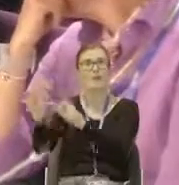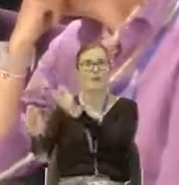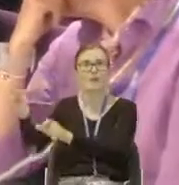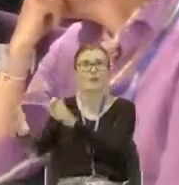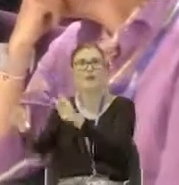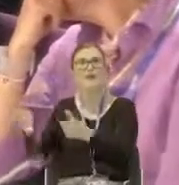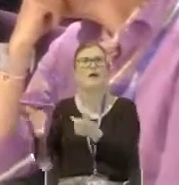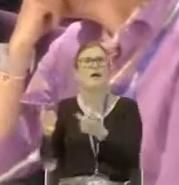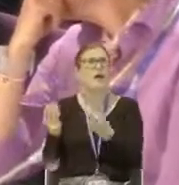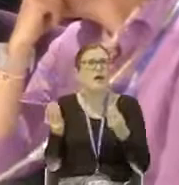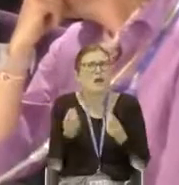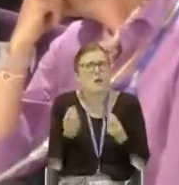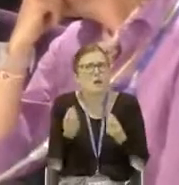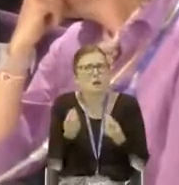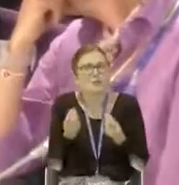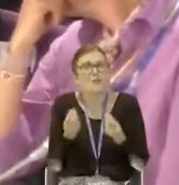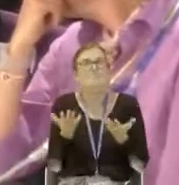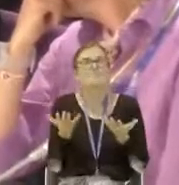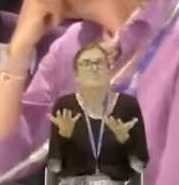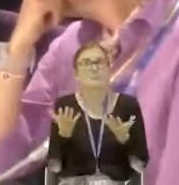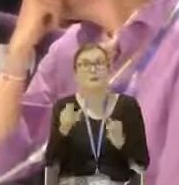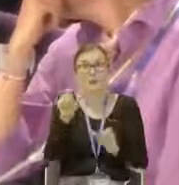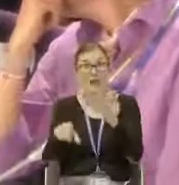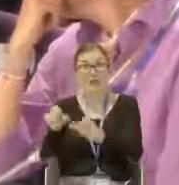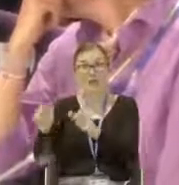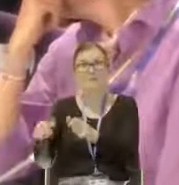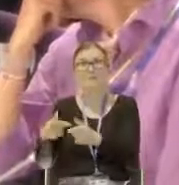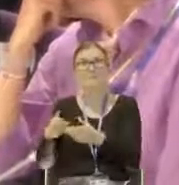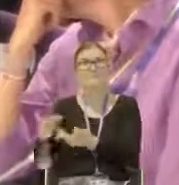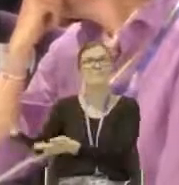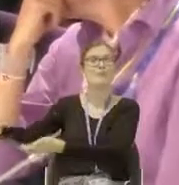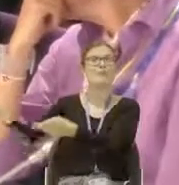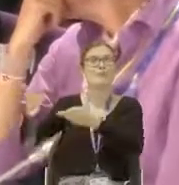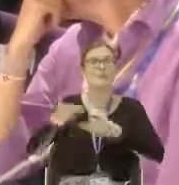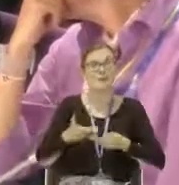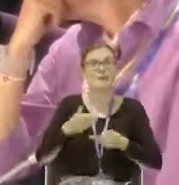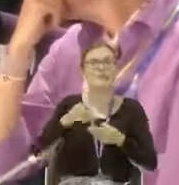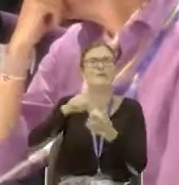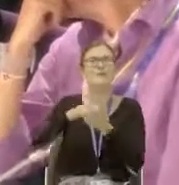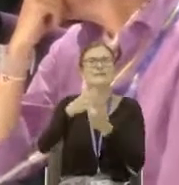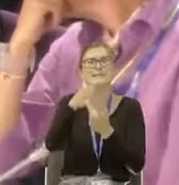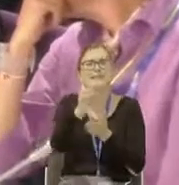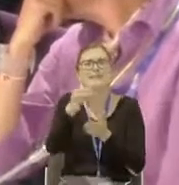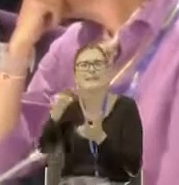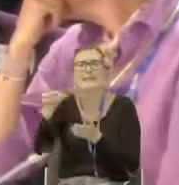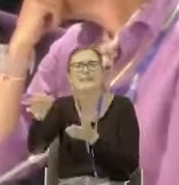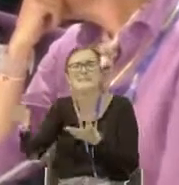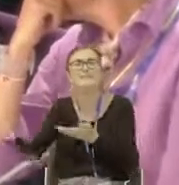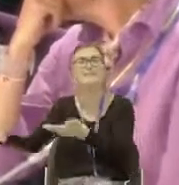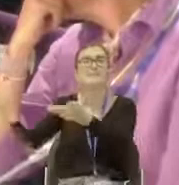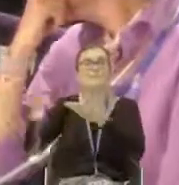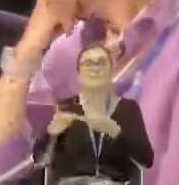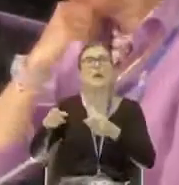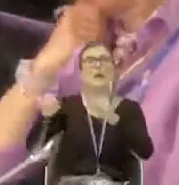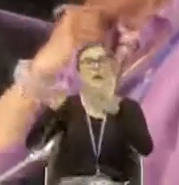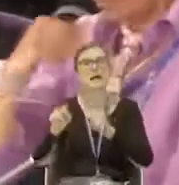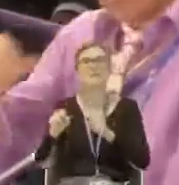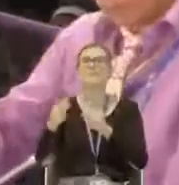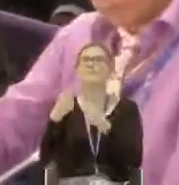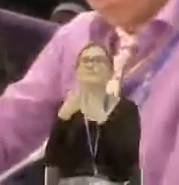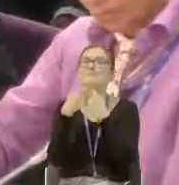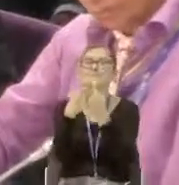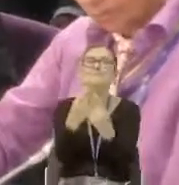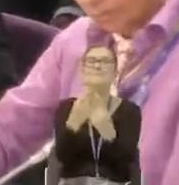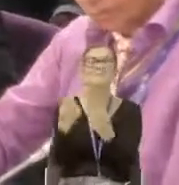local and central level, from decision making to designing, implementation, monitoring, and evaluation of the local